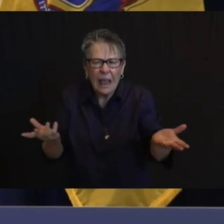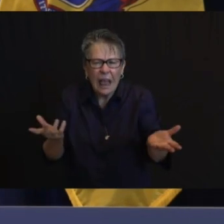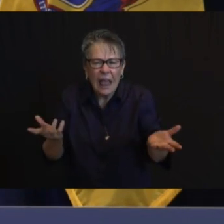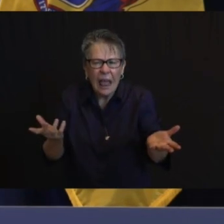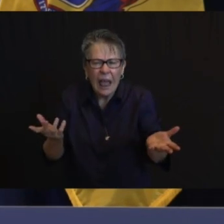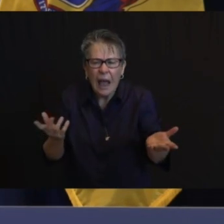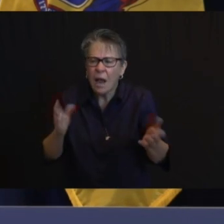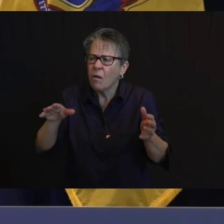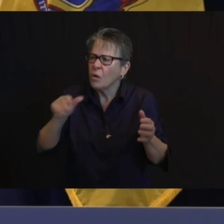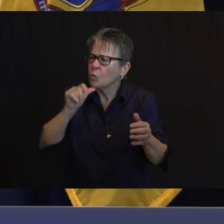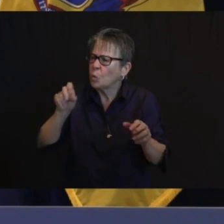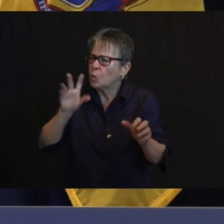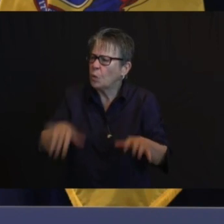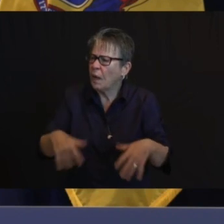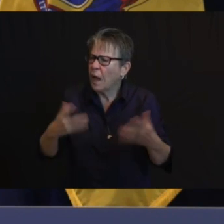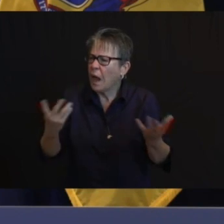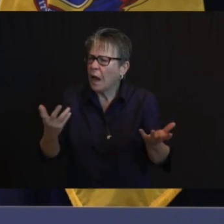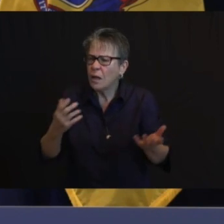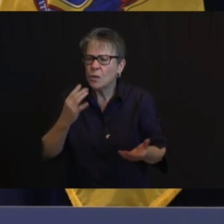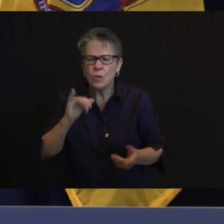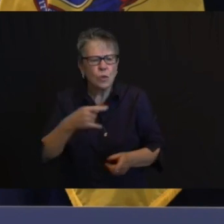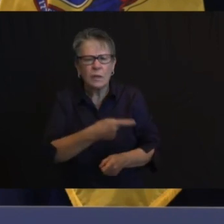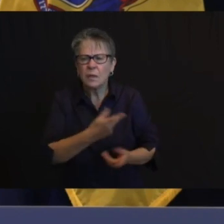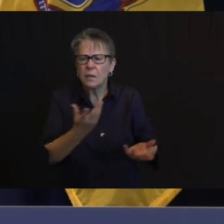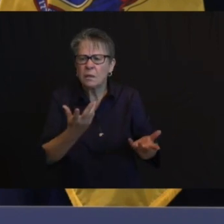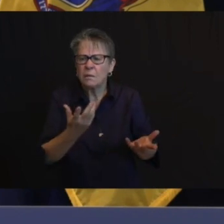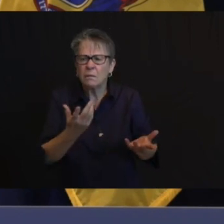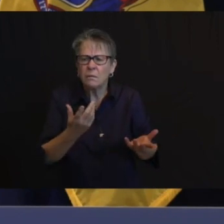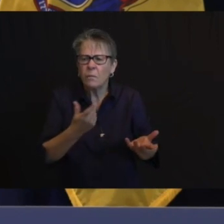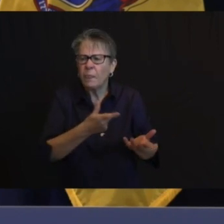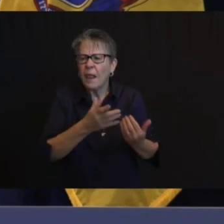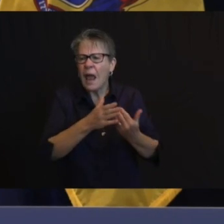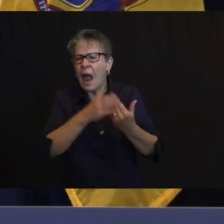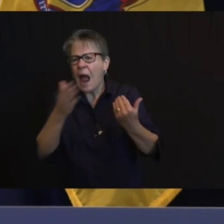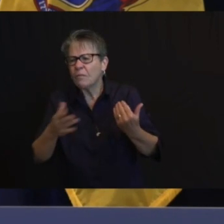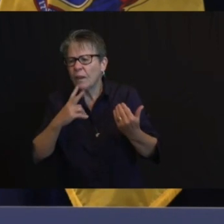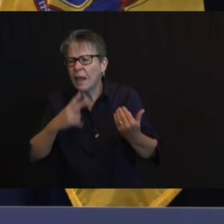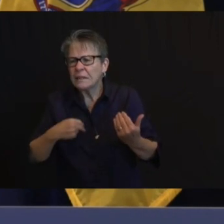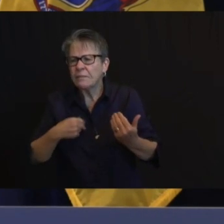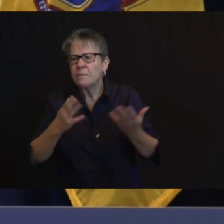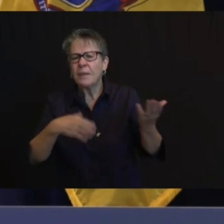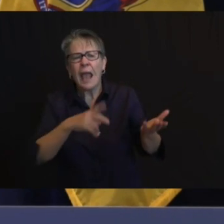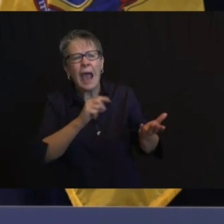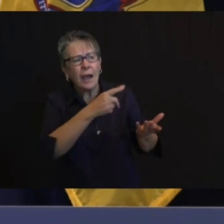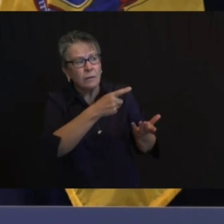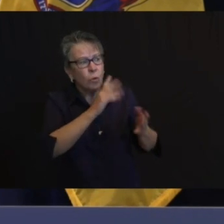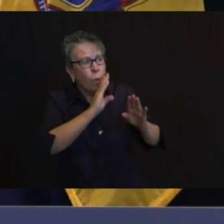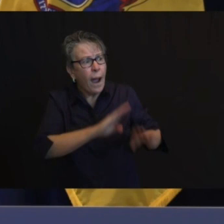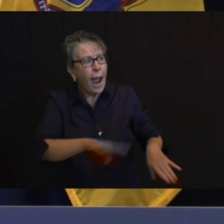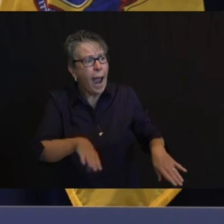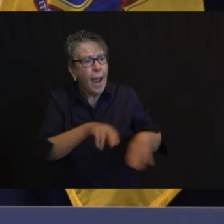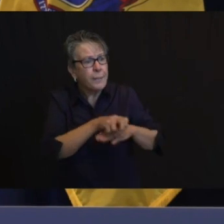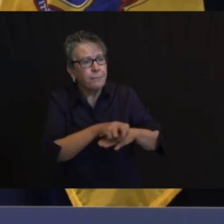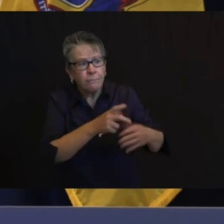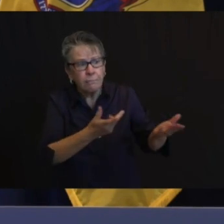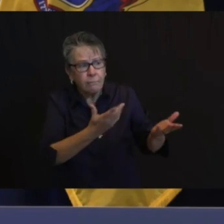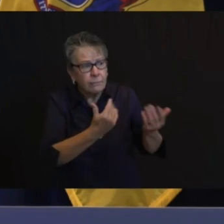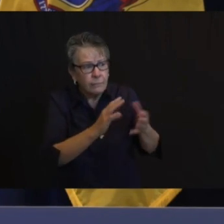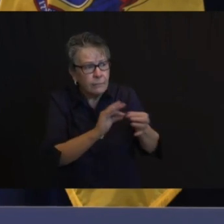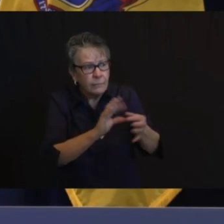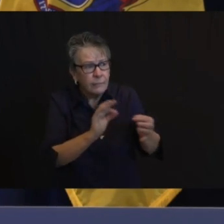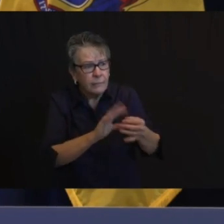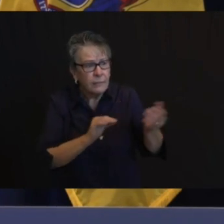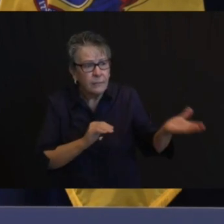Judy, post-Thanksgiving, Judy and Ed, we got to get Ed out of the bullpen here, Ed. This is 2 days in a row you've been here. We got to get